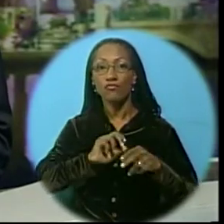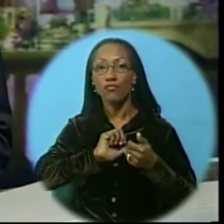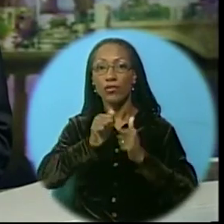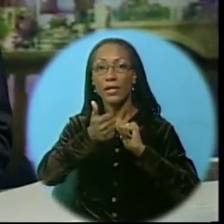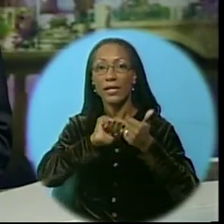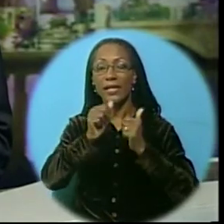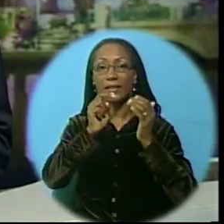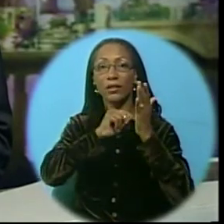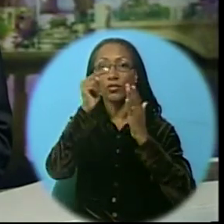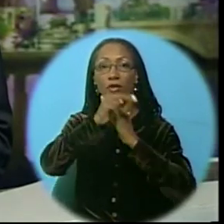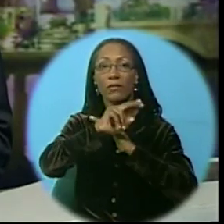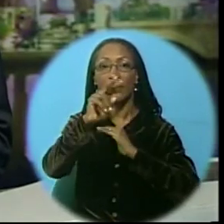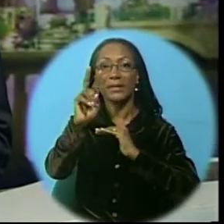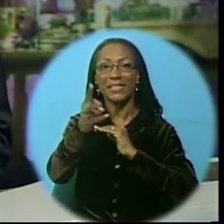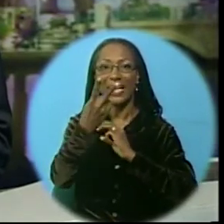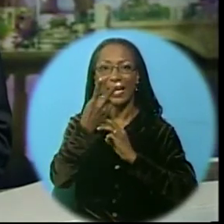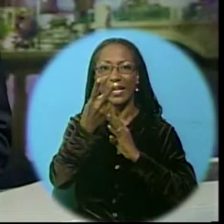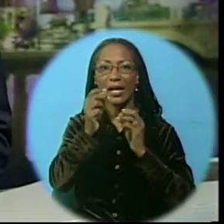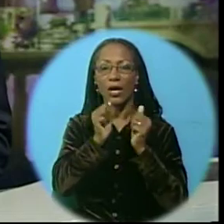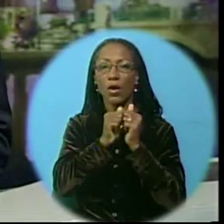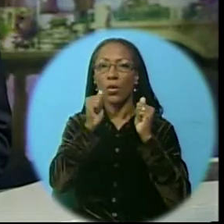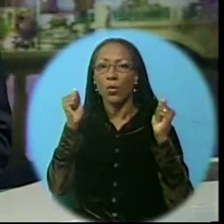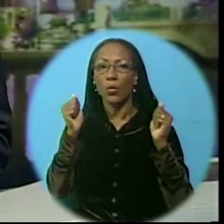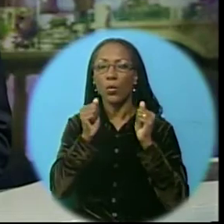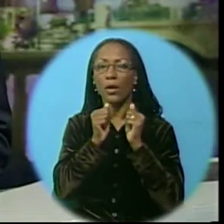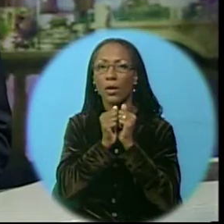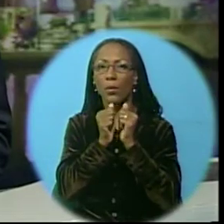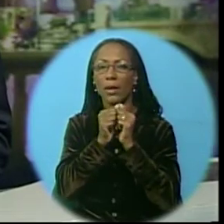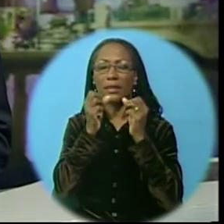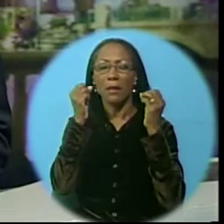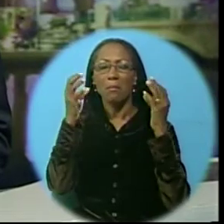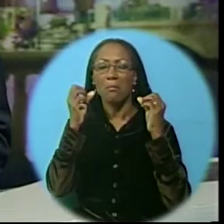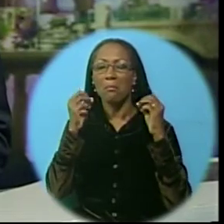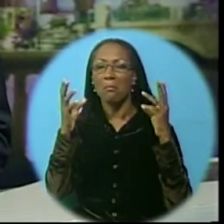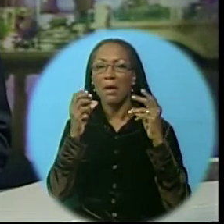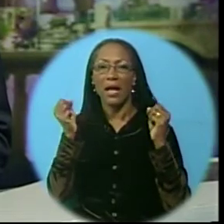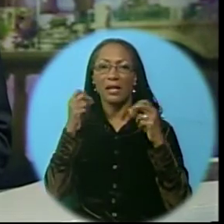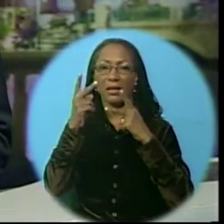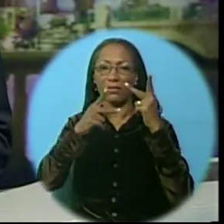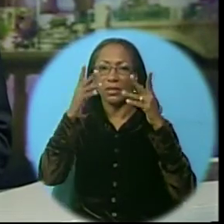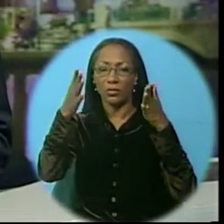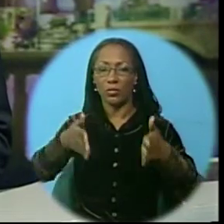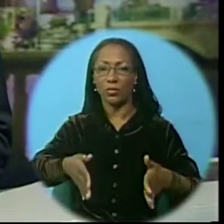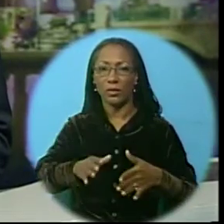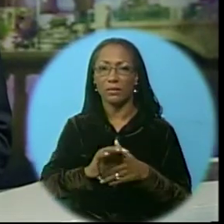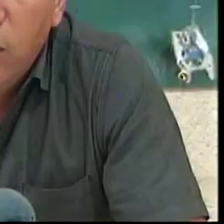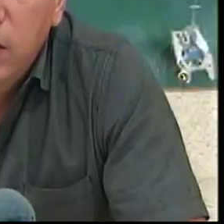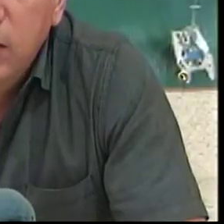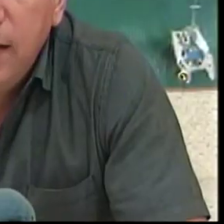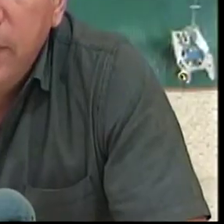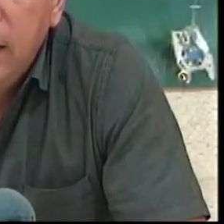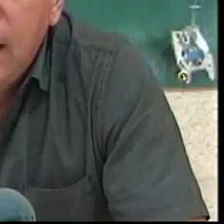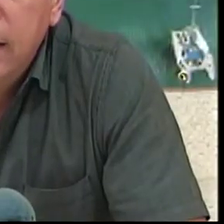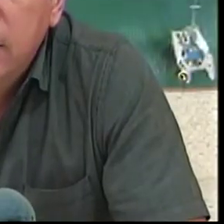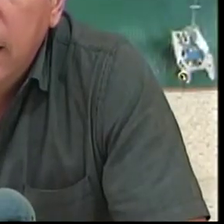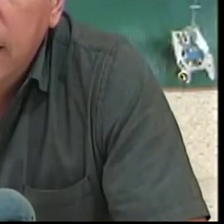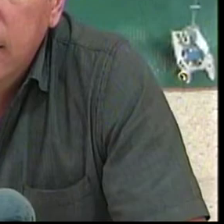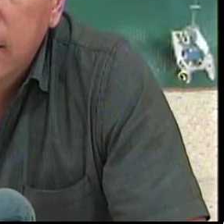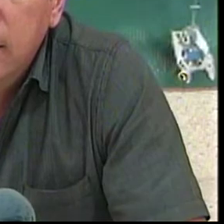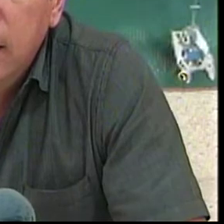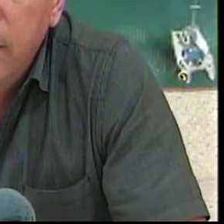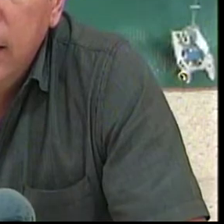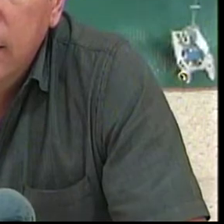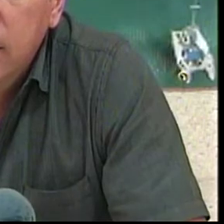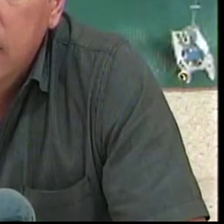2nd, with some big names among the 250 expected competitors. We have the world champion Alex